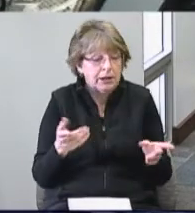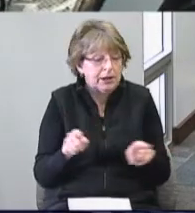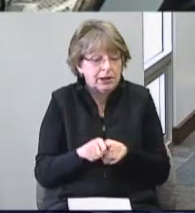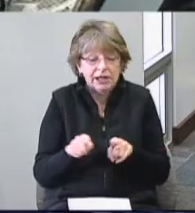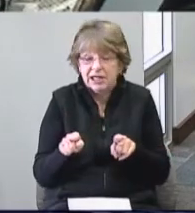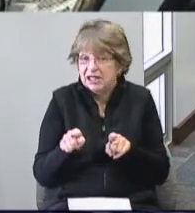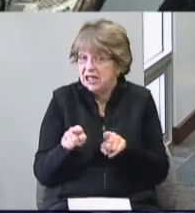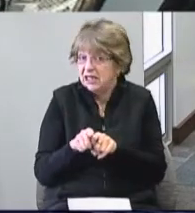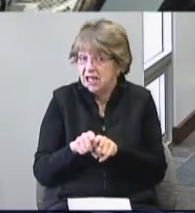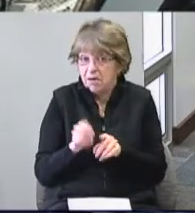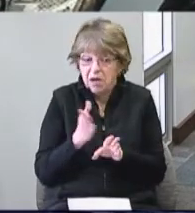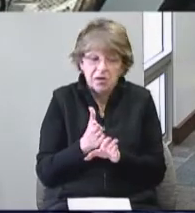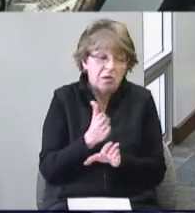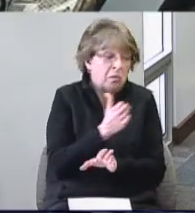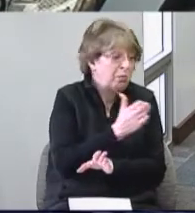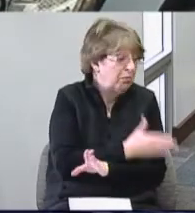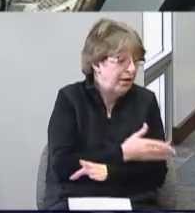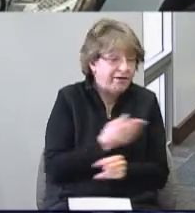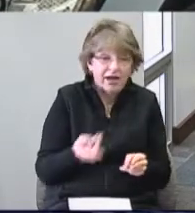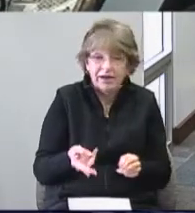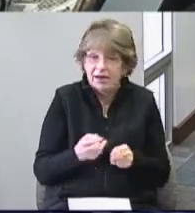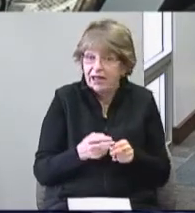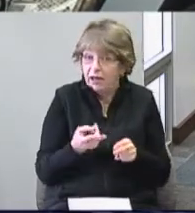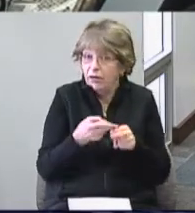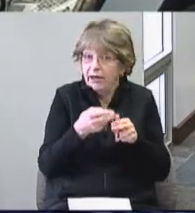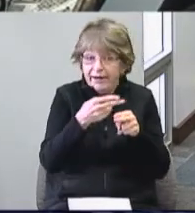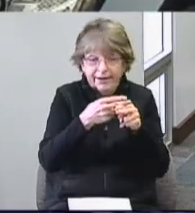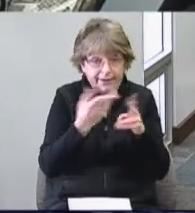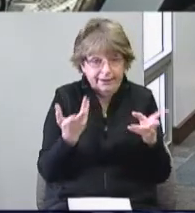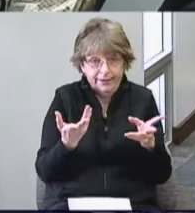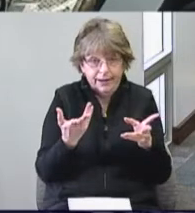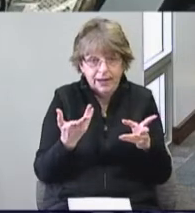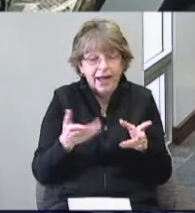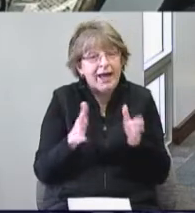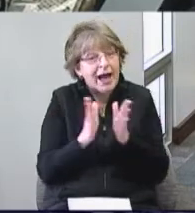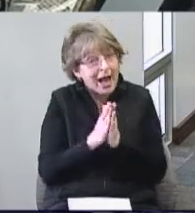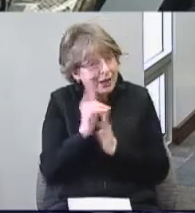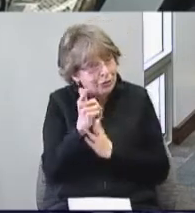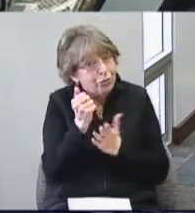And as always, I ask you to approve the contract from my boss.